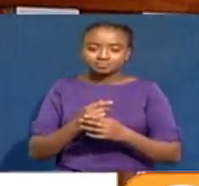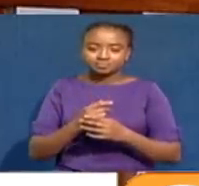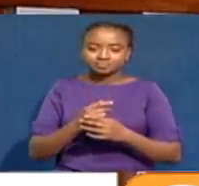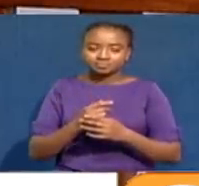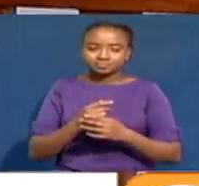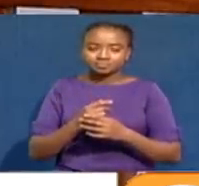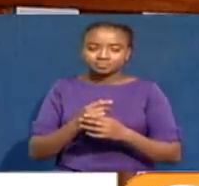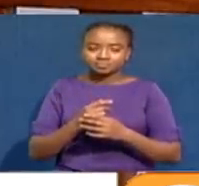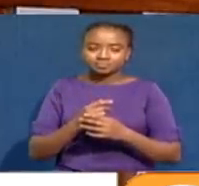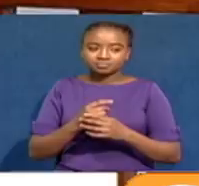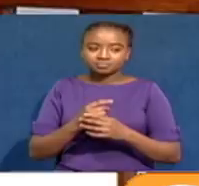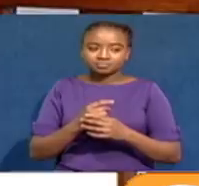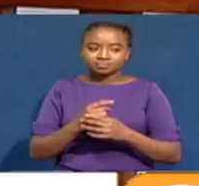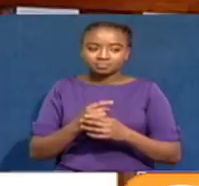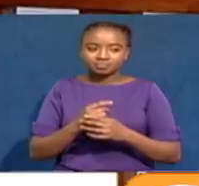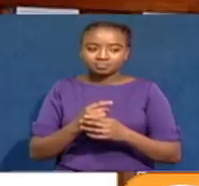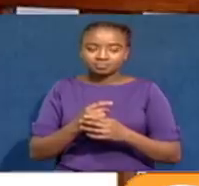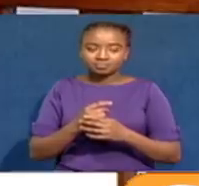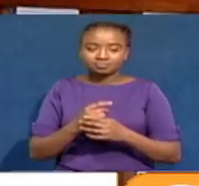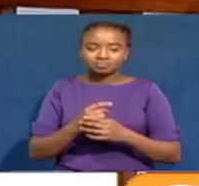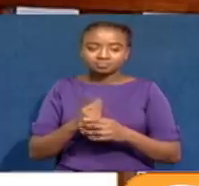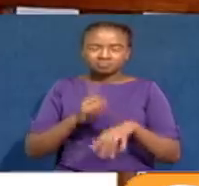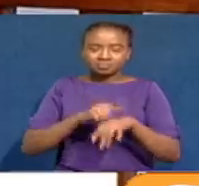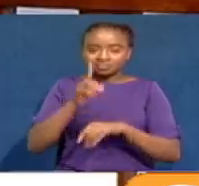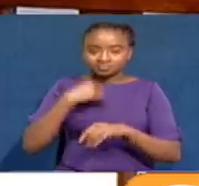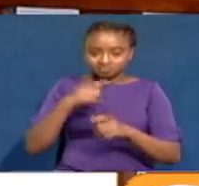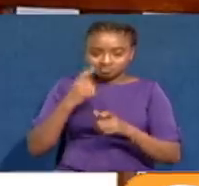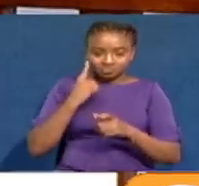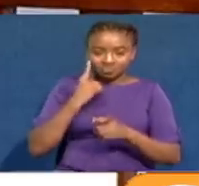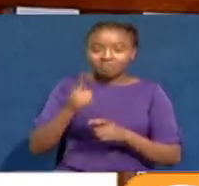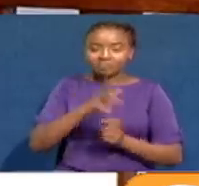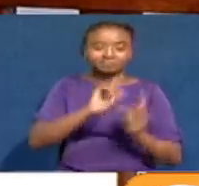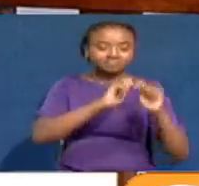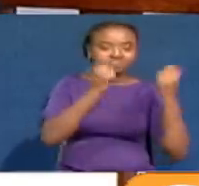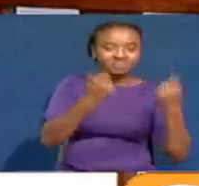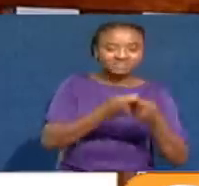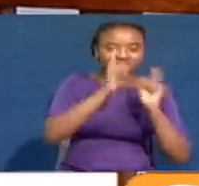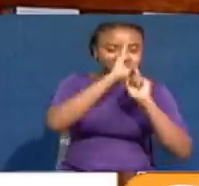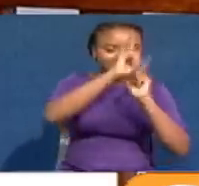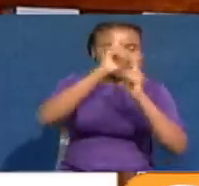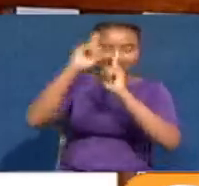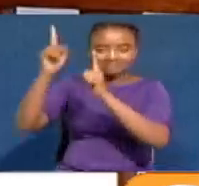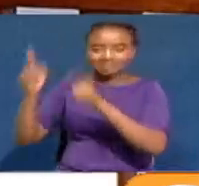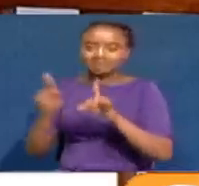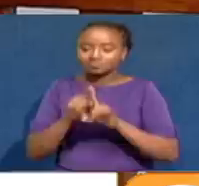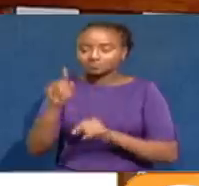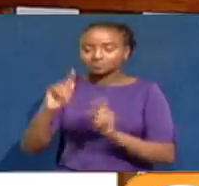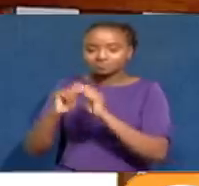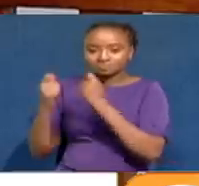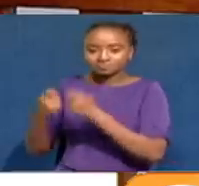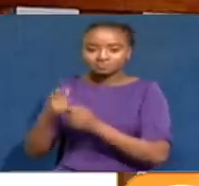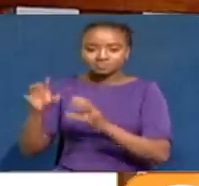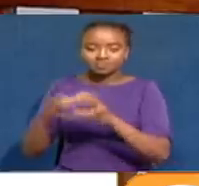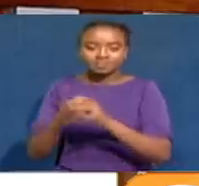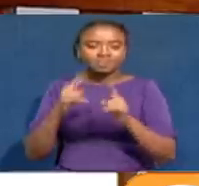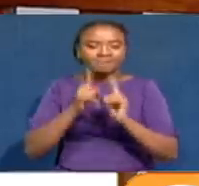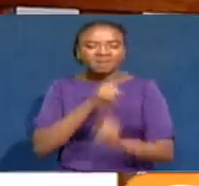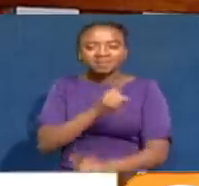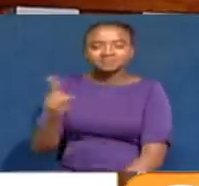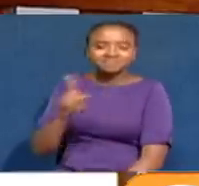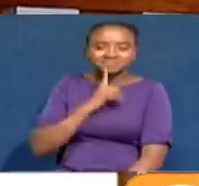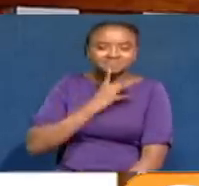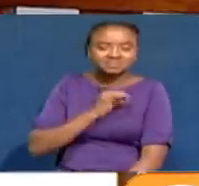you say you run with the hares and the hunt with the hounds, This is Tanga Tanga, perfect. Because they will not want to tell you they are a party